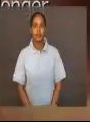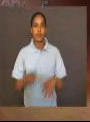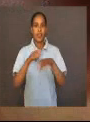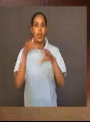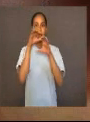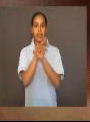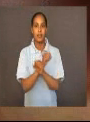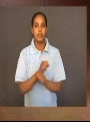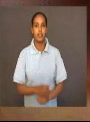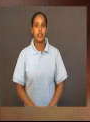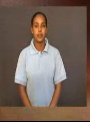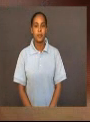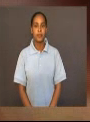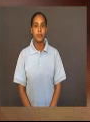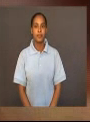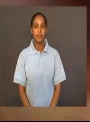Time's up.